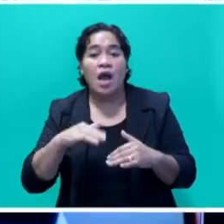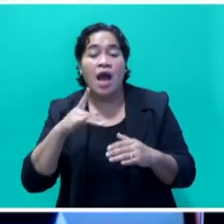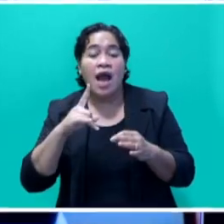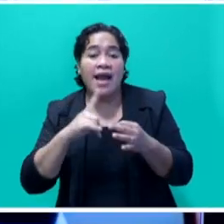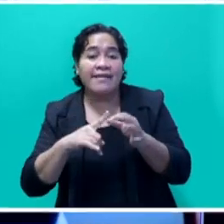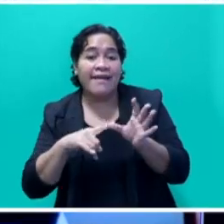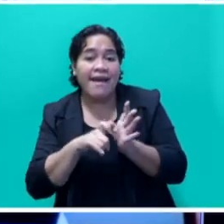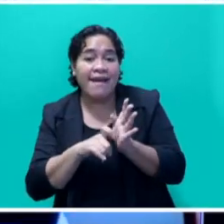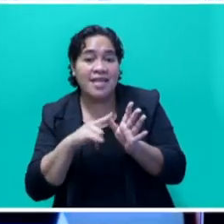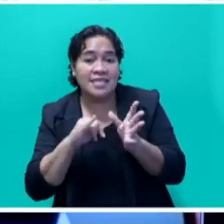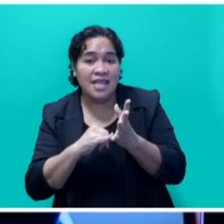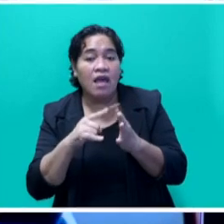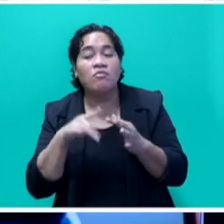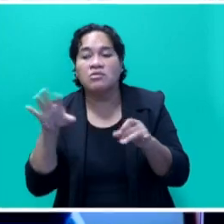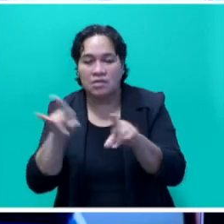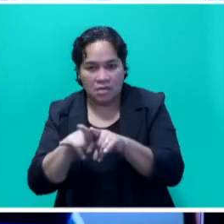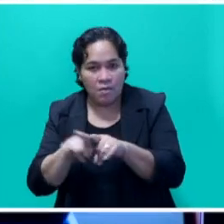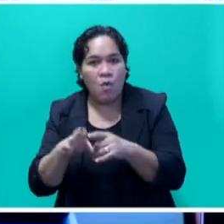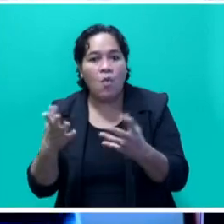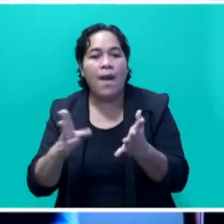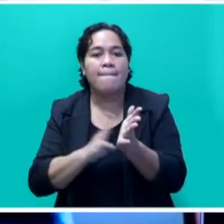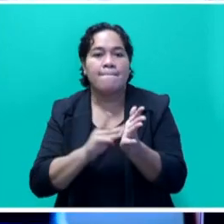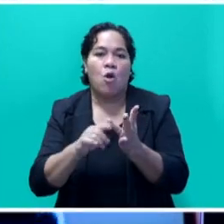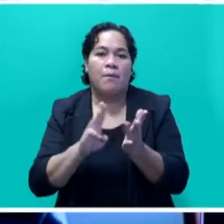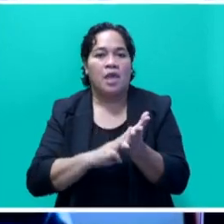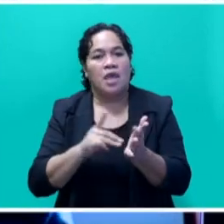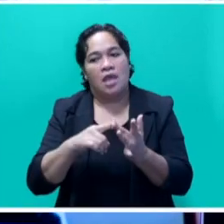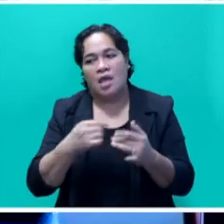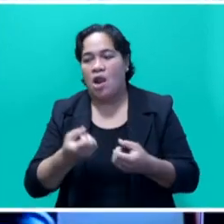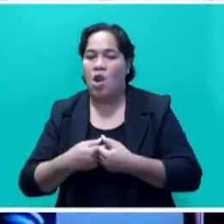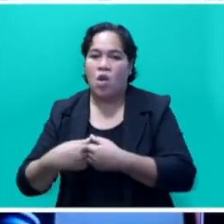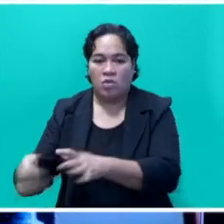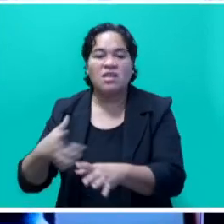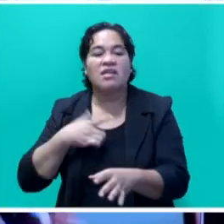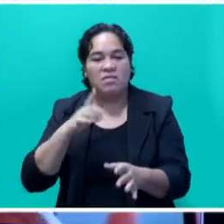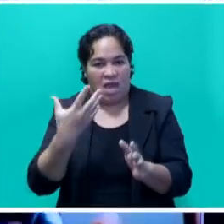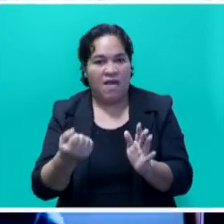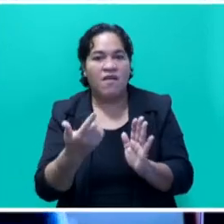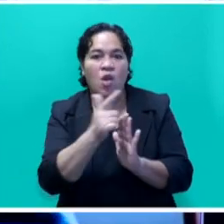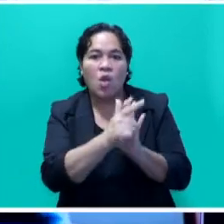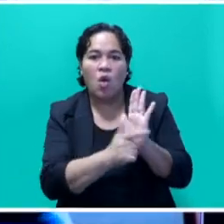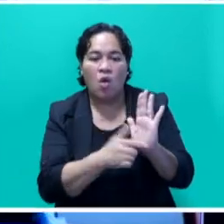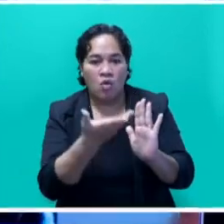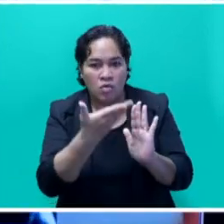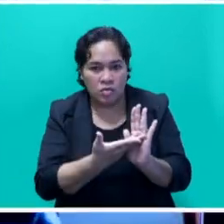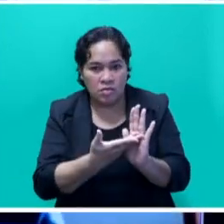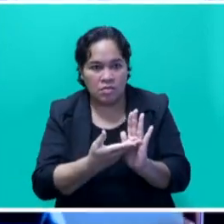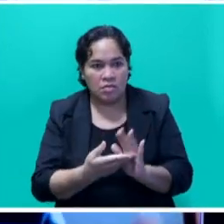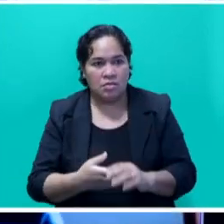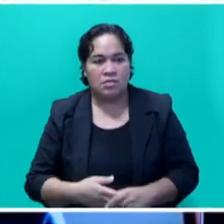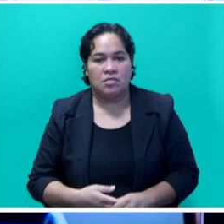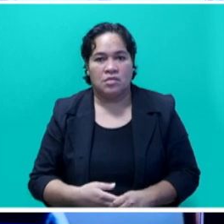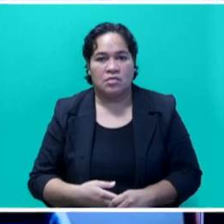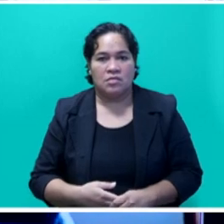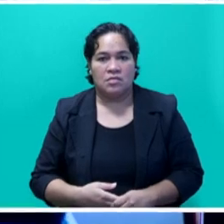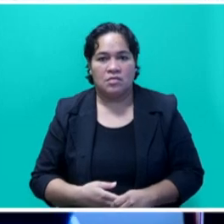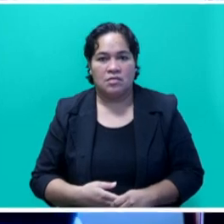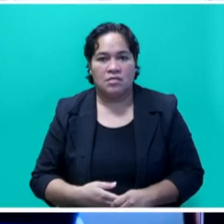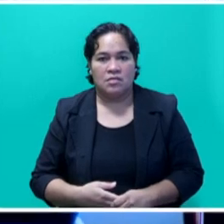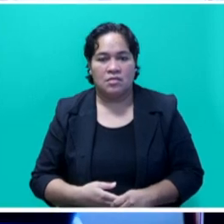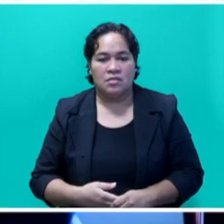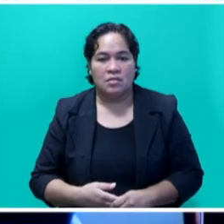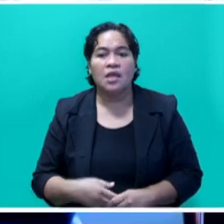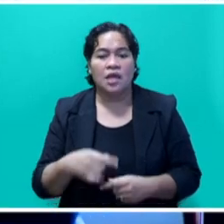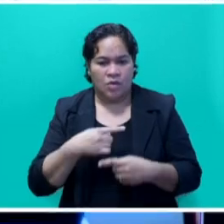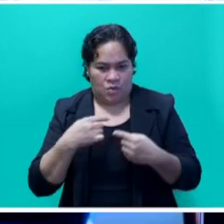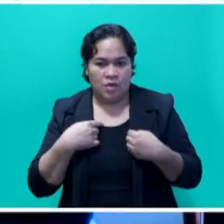permanently alienated land in Momi. Yes, the law allowed for it. He said in Parliament before, I did everything legally. Yes, you say